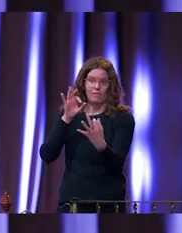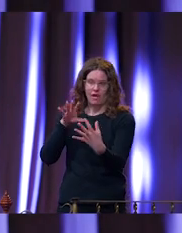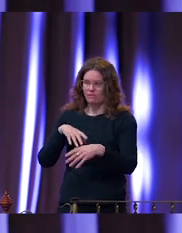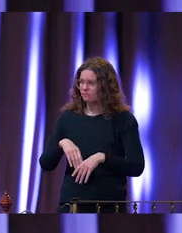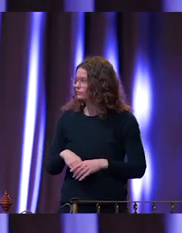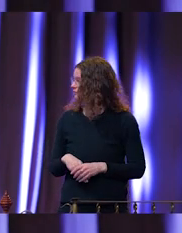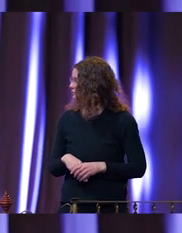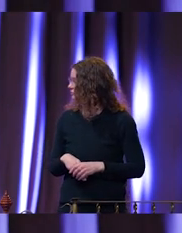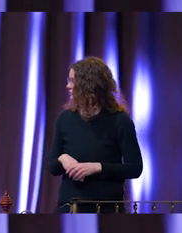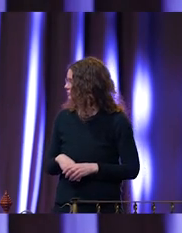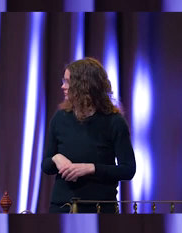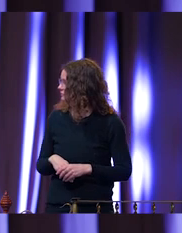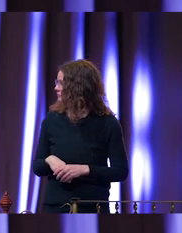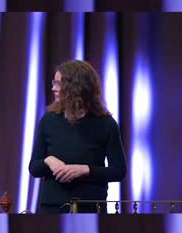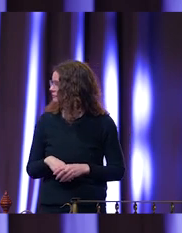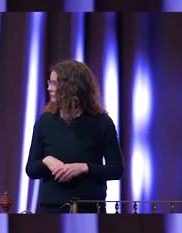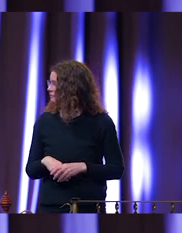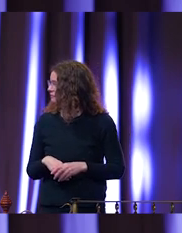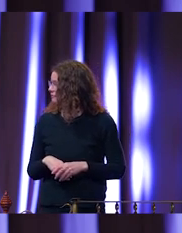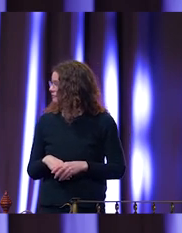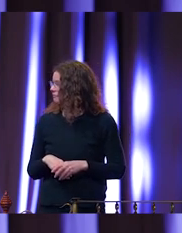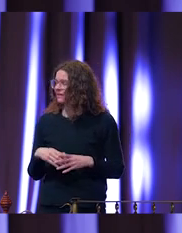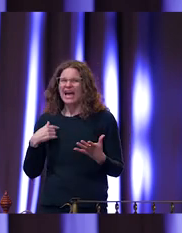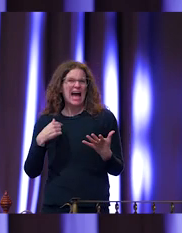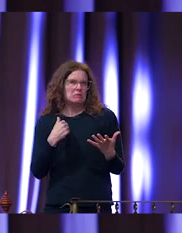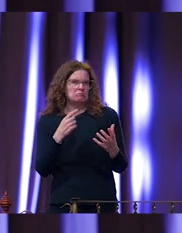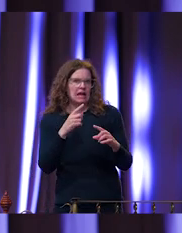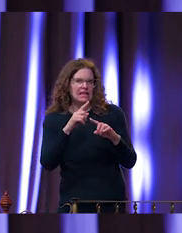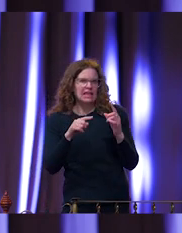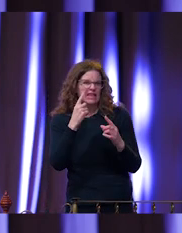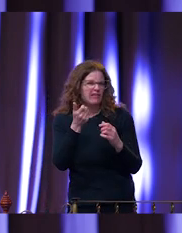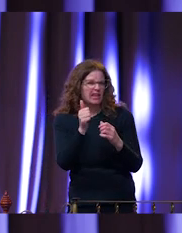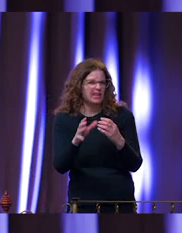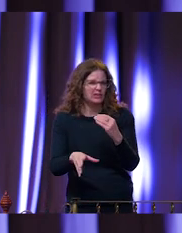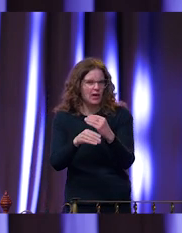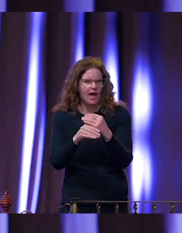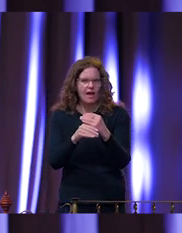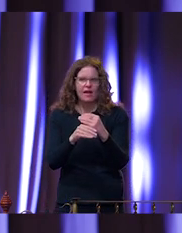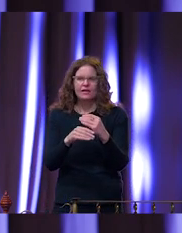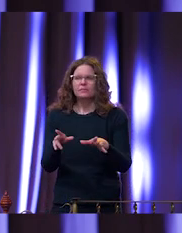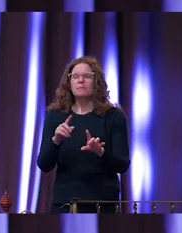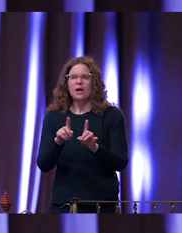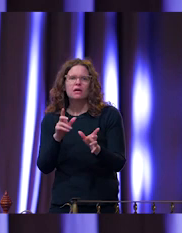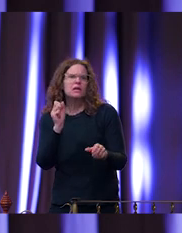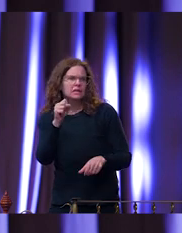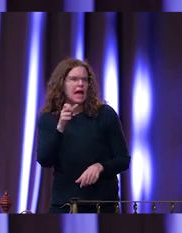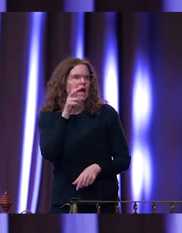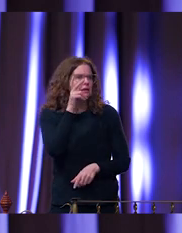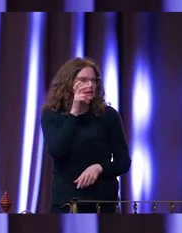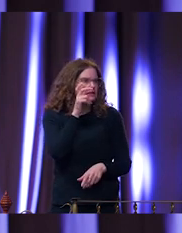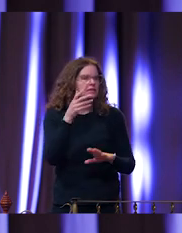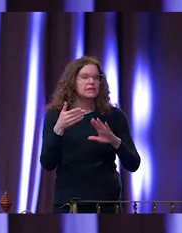Yeah, I don't know that I have anything, you know, kind of else to add other than, you know, I think the kind of listening, right, community